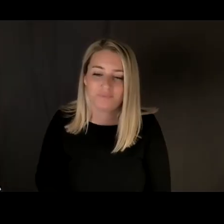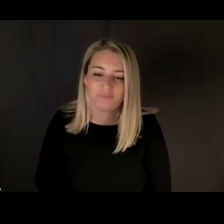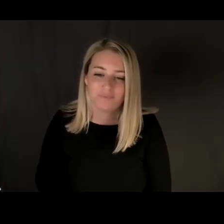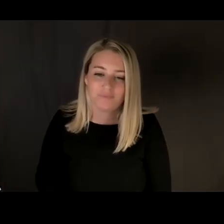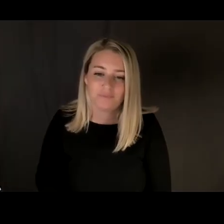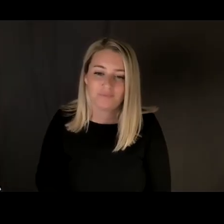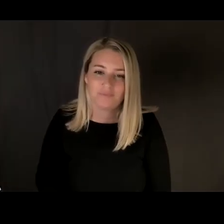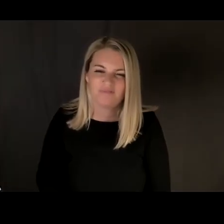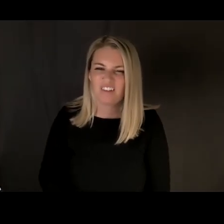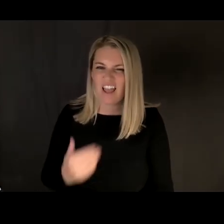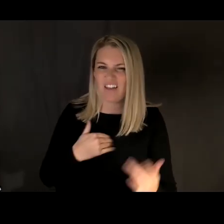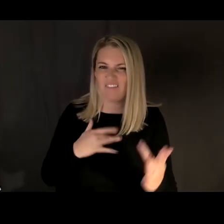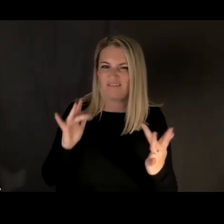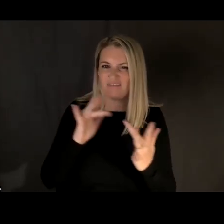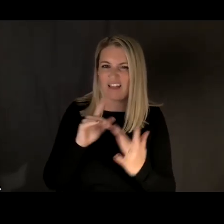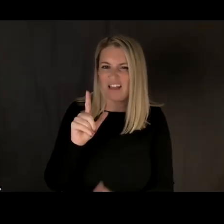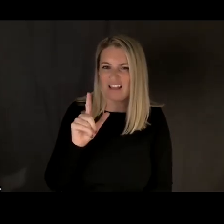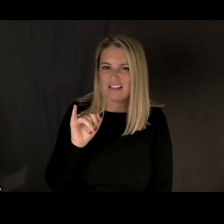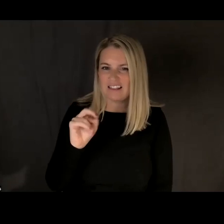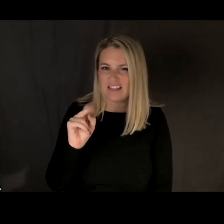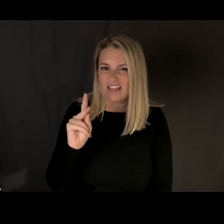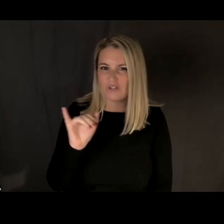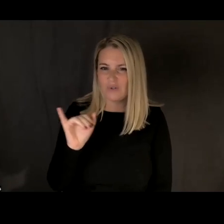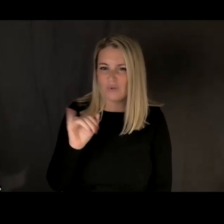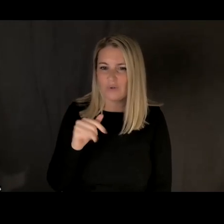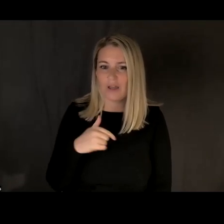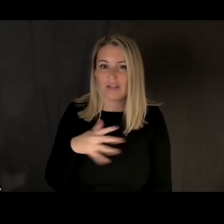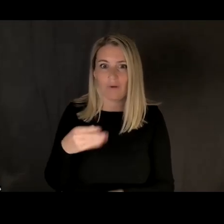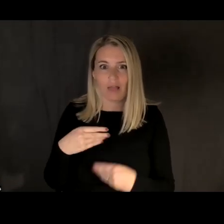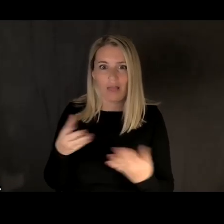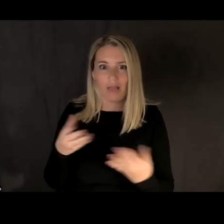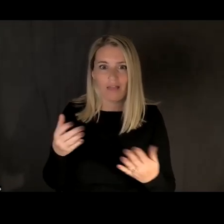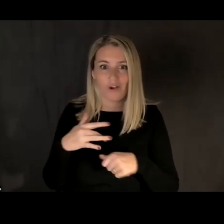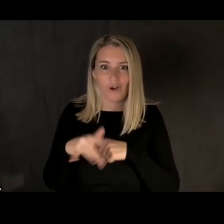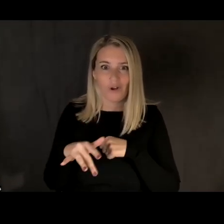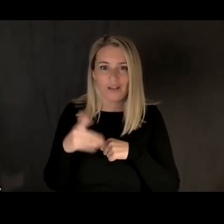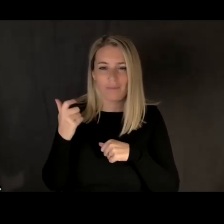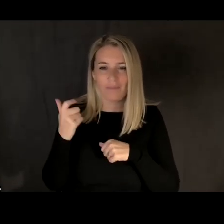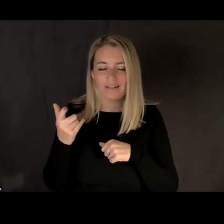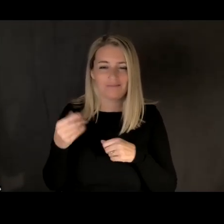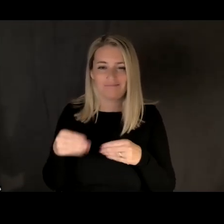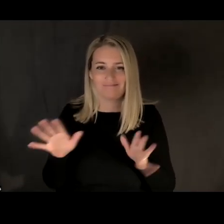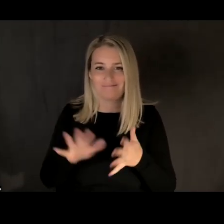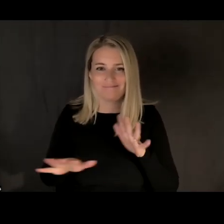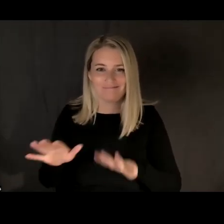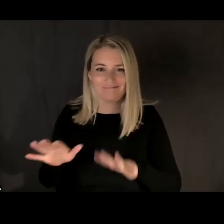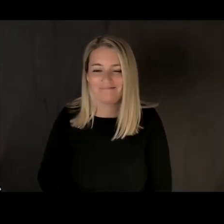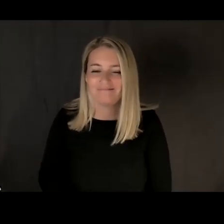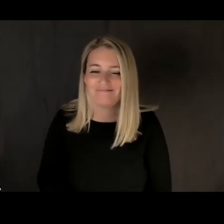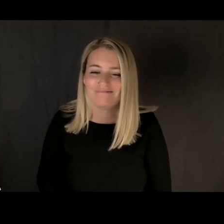out. I just didn't wanna do it too early, because then you go to page 100 something.